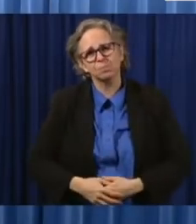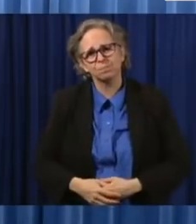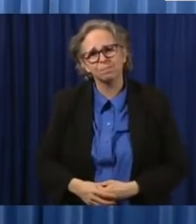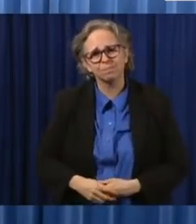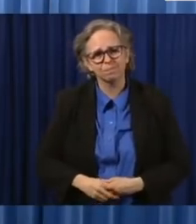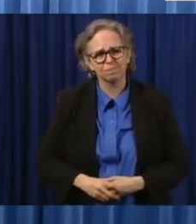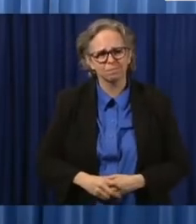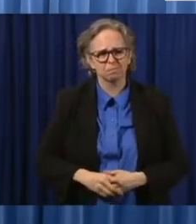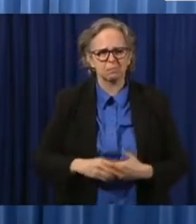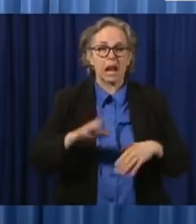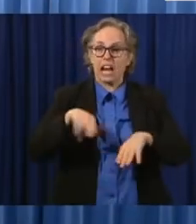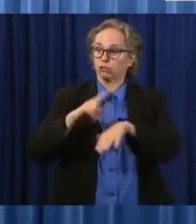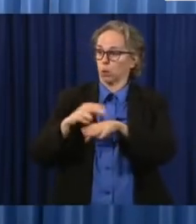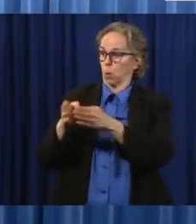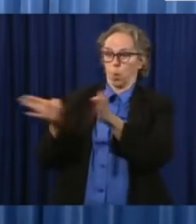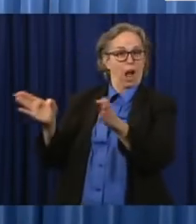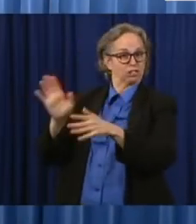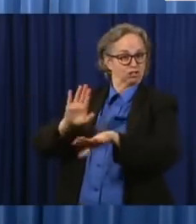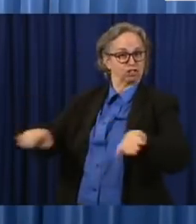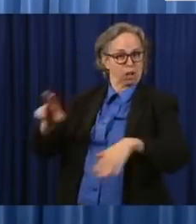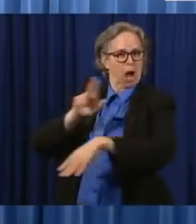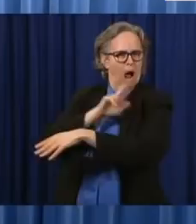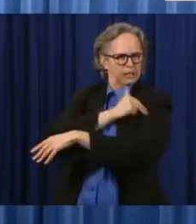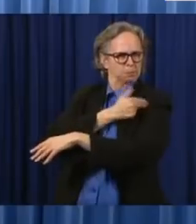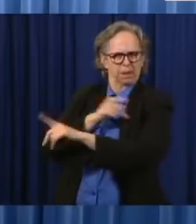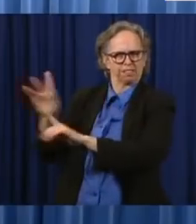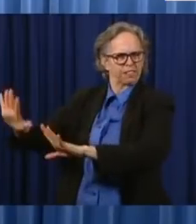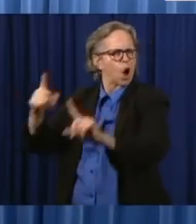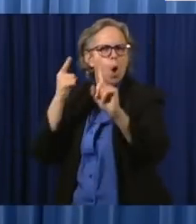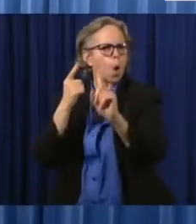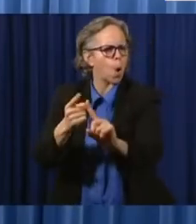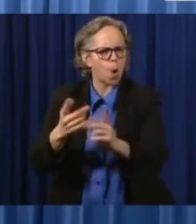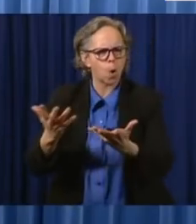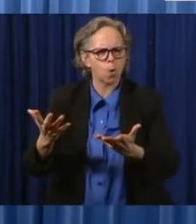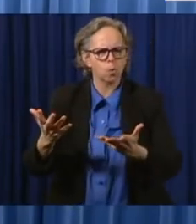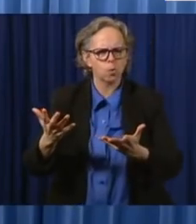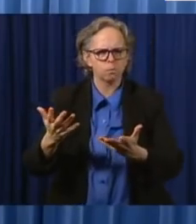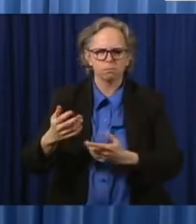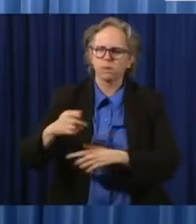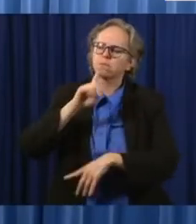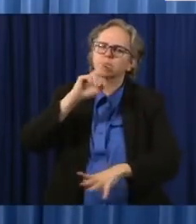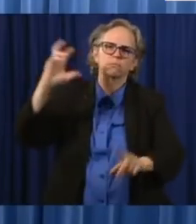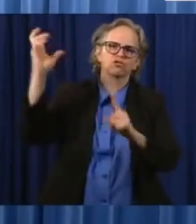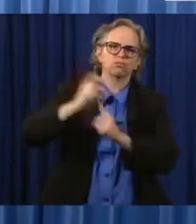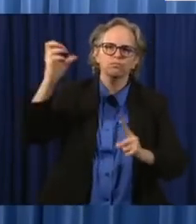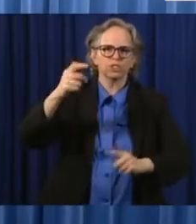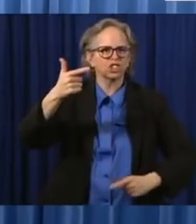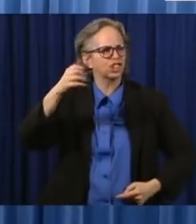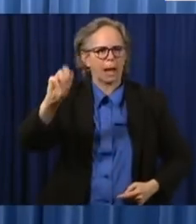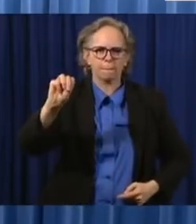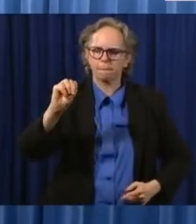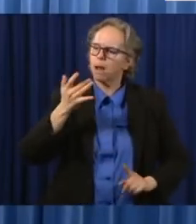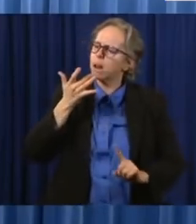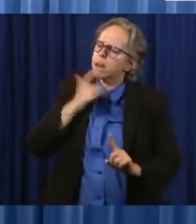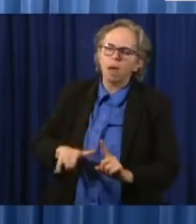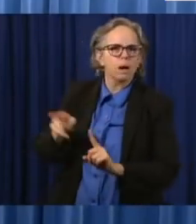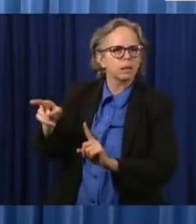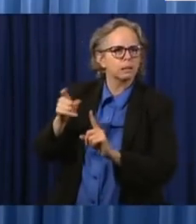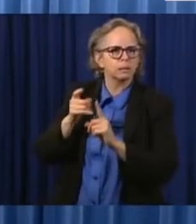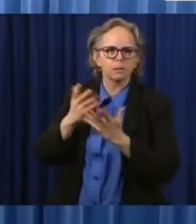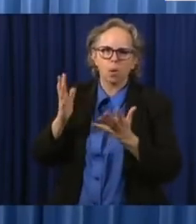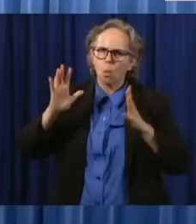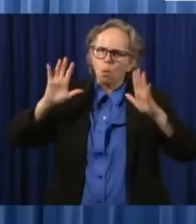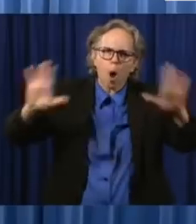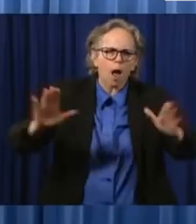Nationwide Children's Hospital is truly a gem that we have here in Ohio. It's a great resource for the